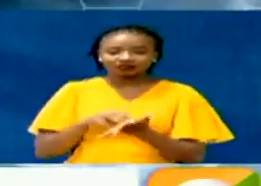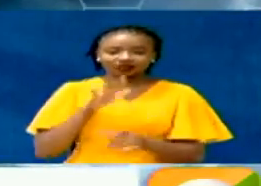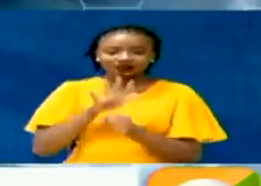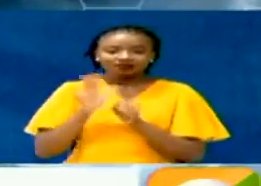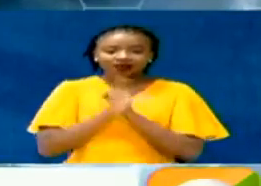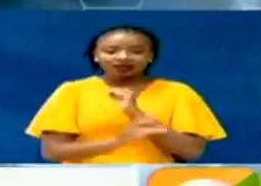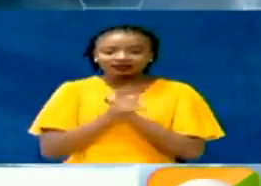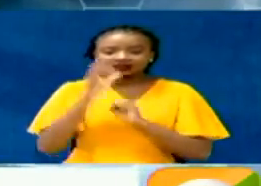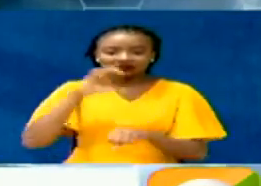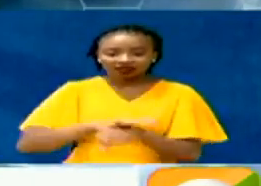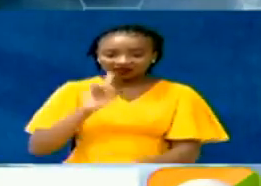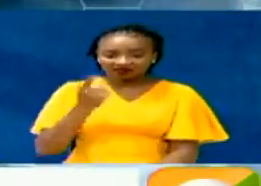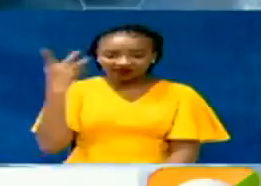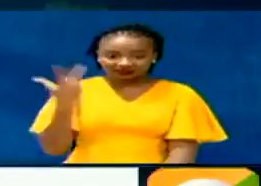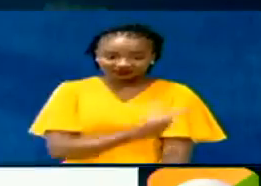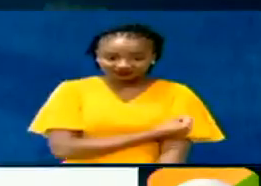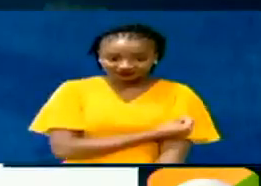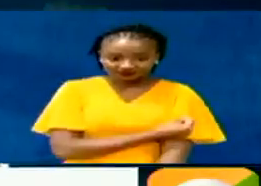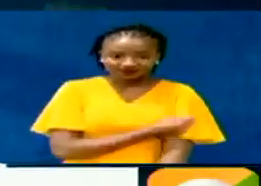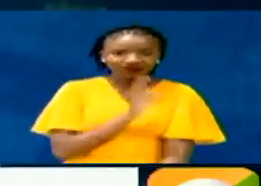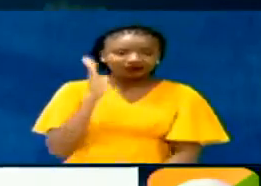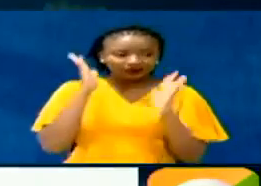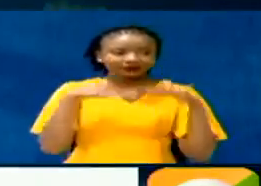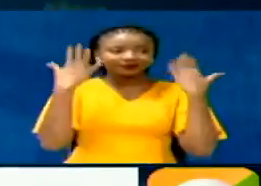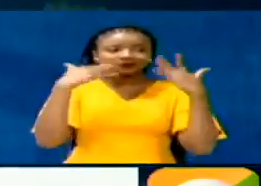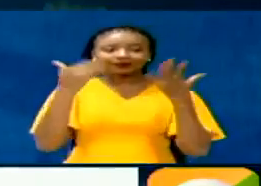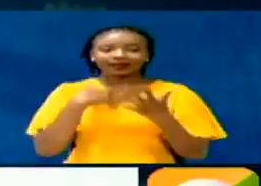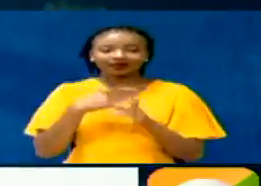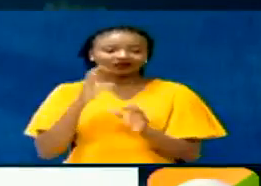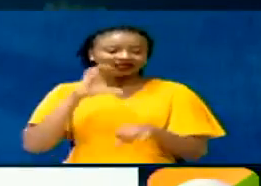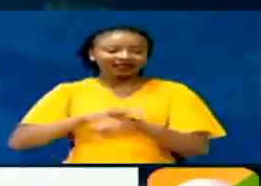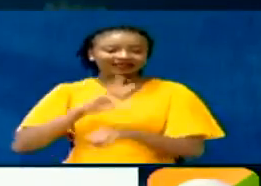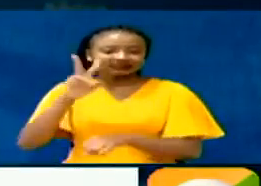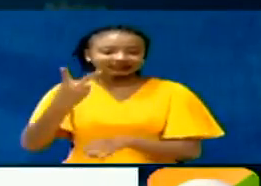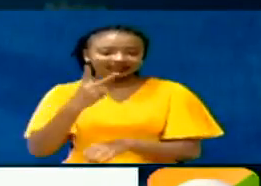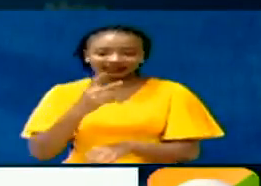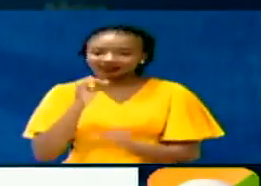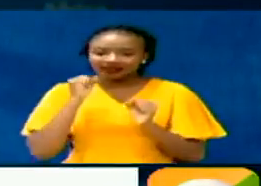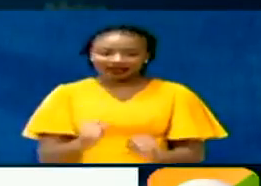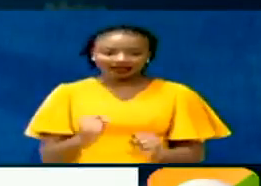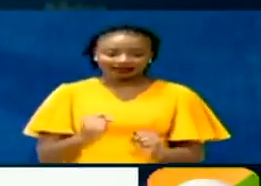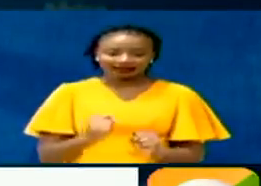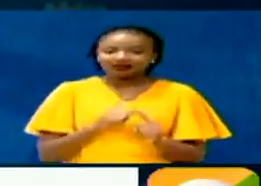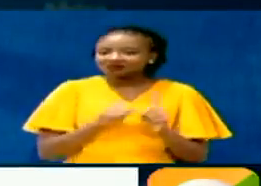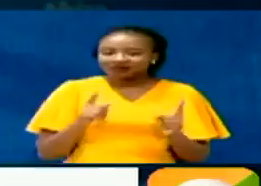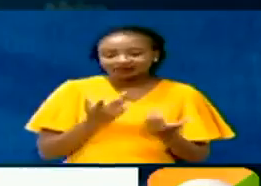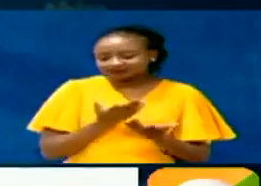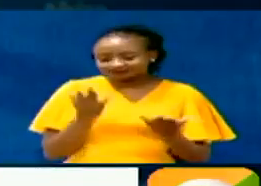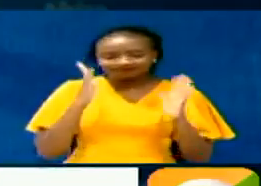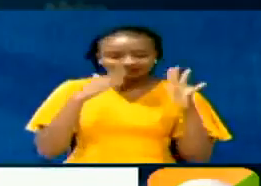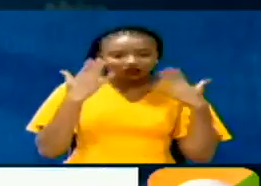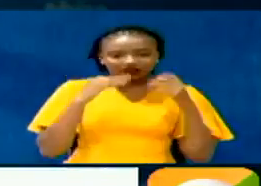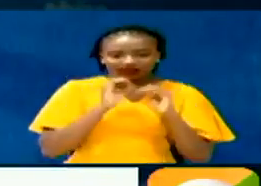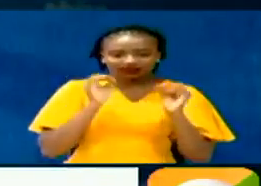having given a first dose, that there's a possibility then of having an extended interval between the first and second doses when the